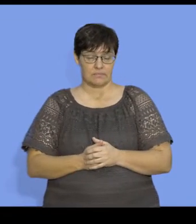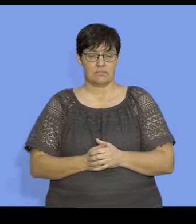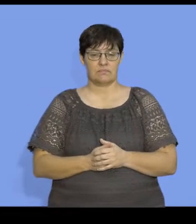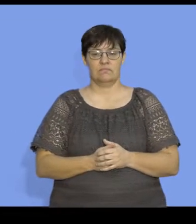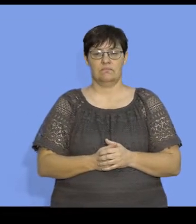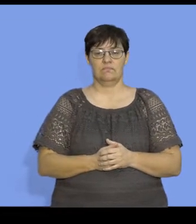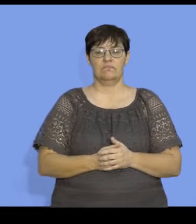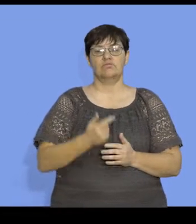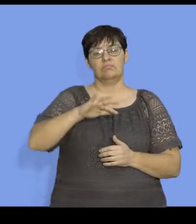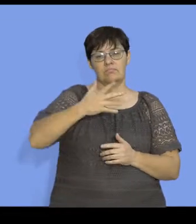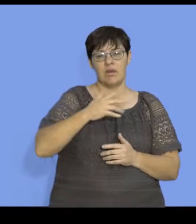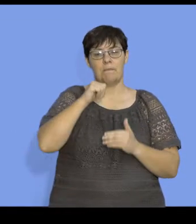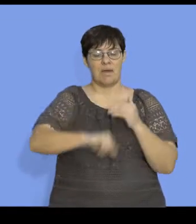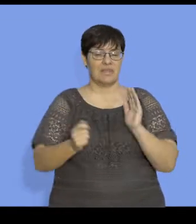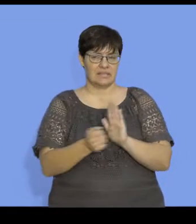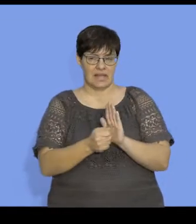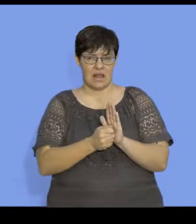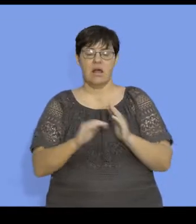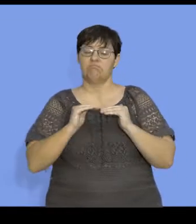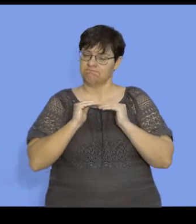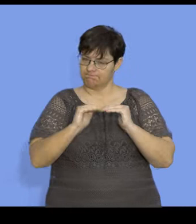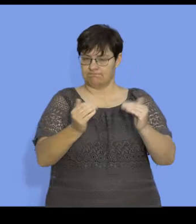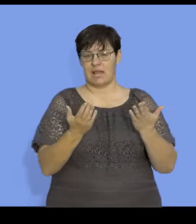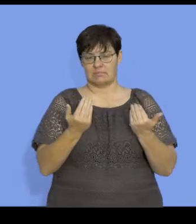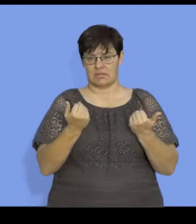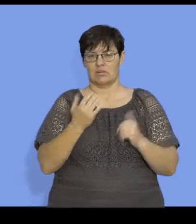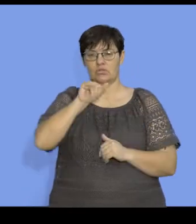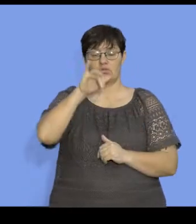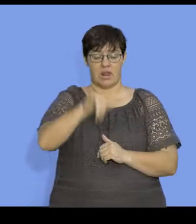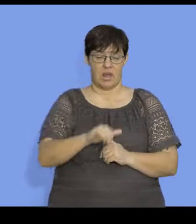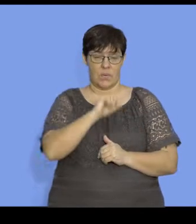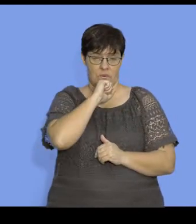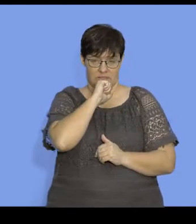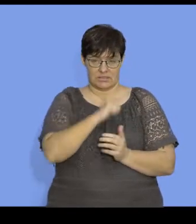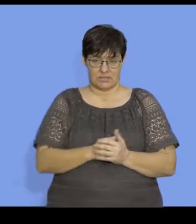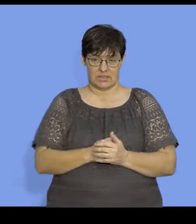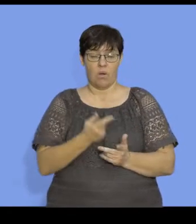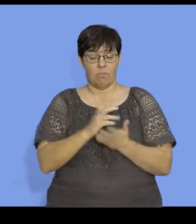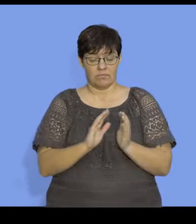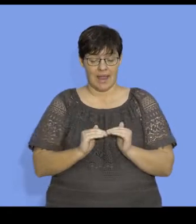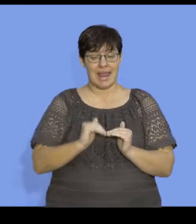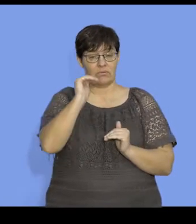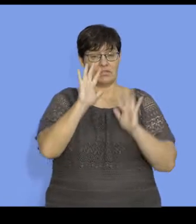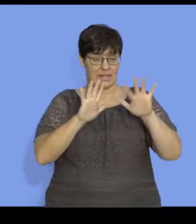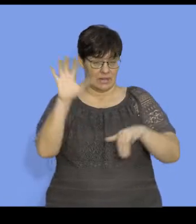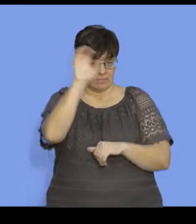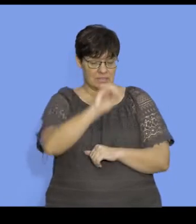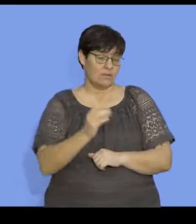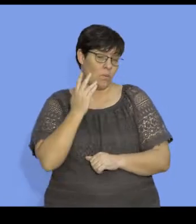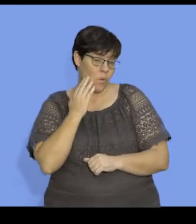you average monthly sales are expected to remain constant in July and August, and will only increase